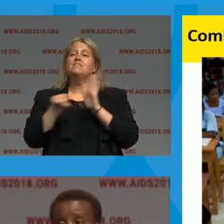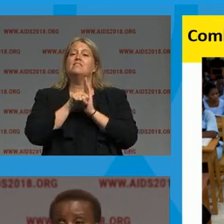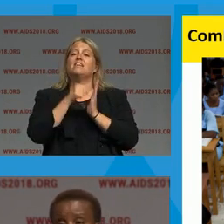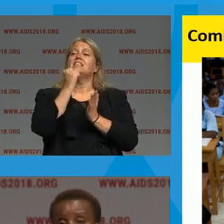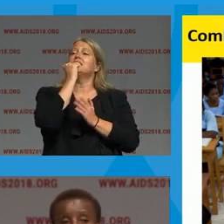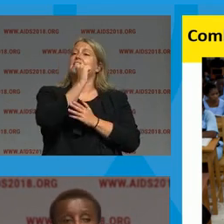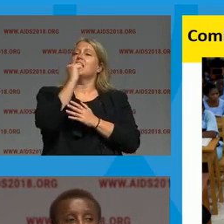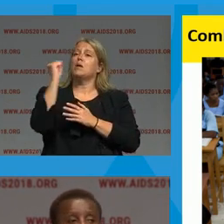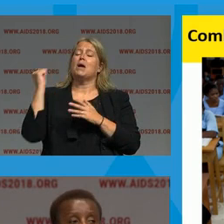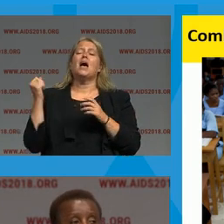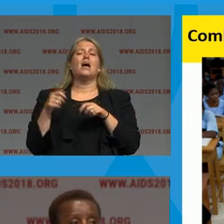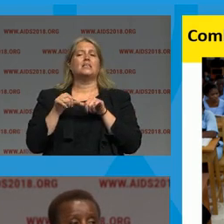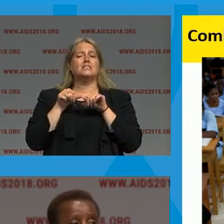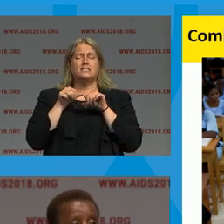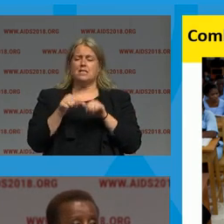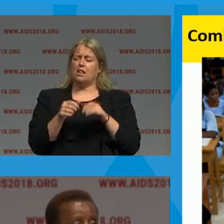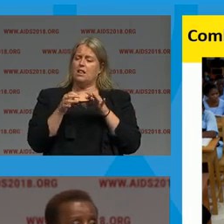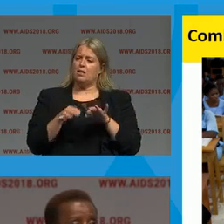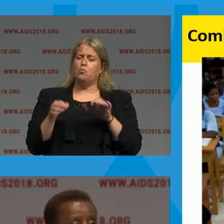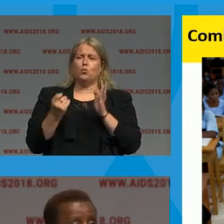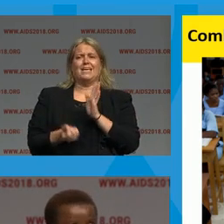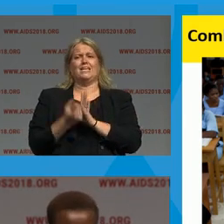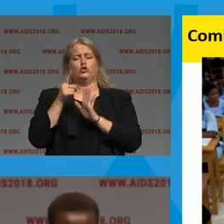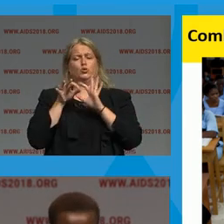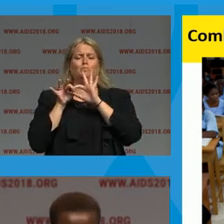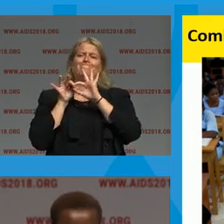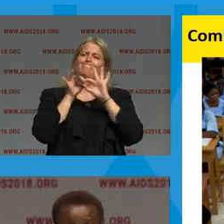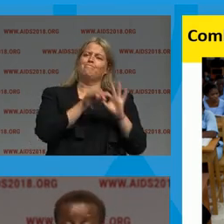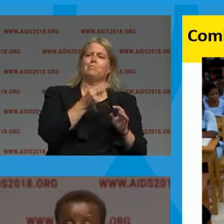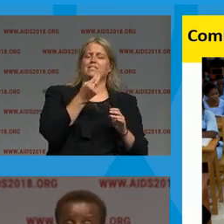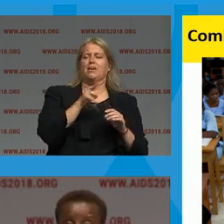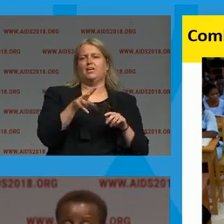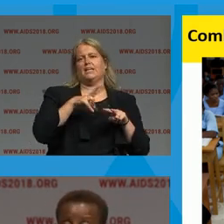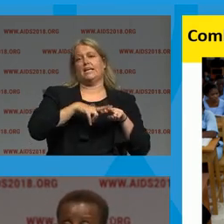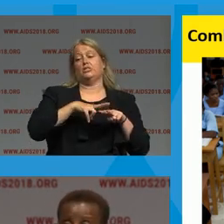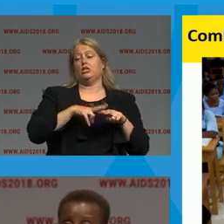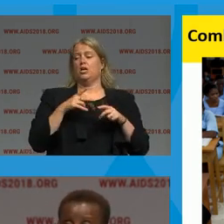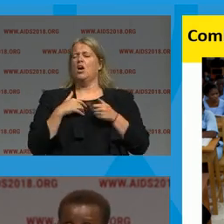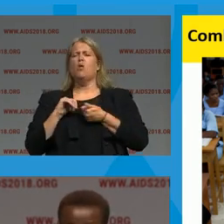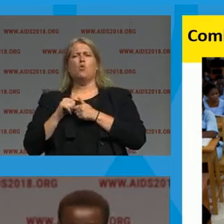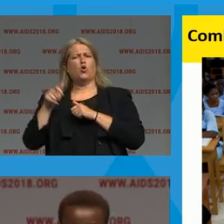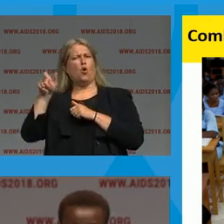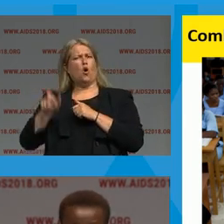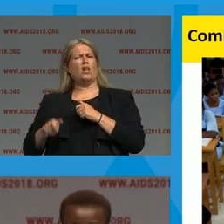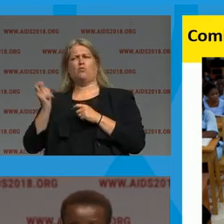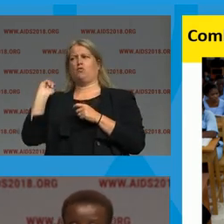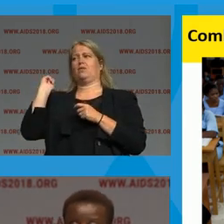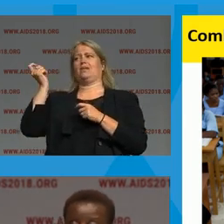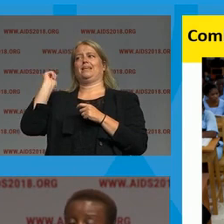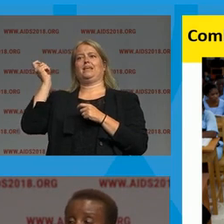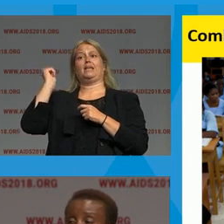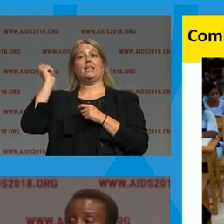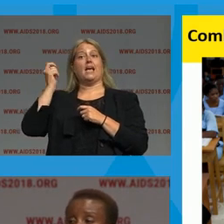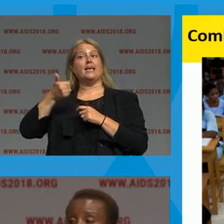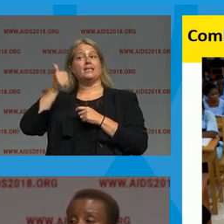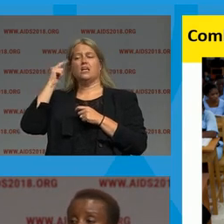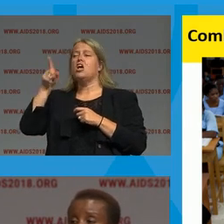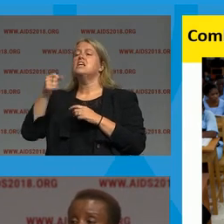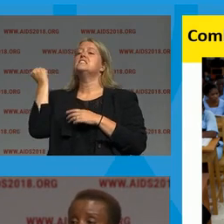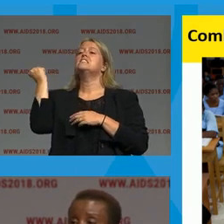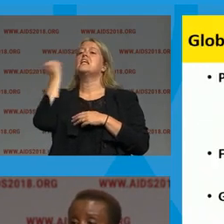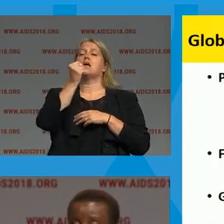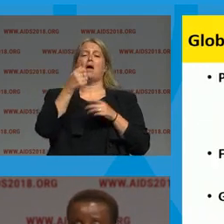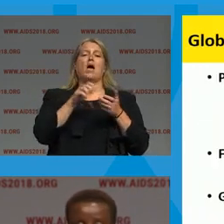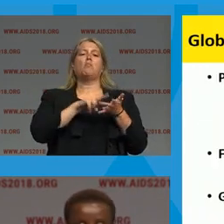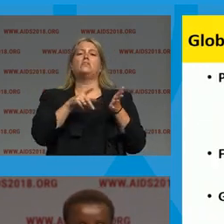key issue that drives HIV and AIDS. And as one of my colleagues from Kenya said yesterday, stigma kills. Yet, that is not where we